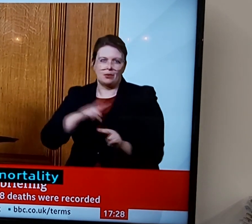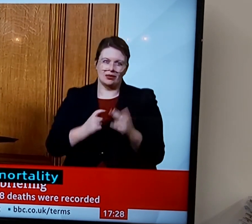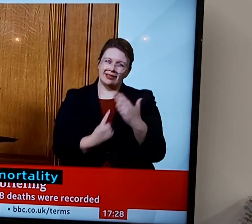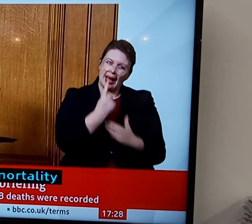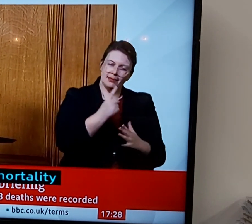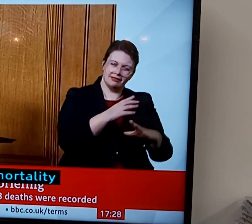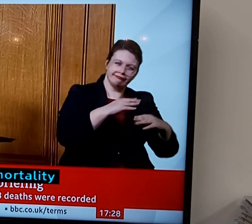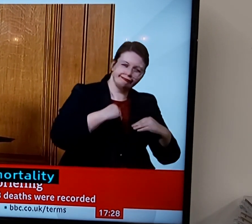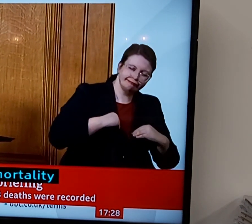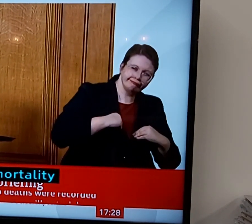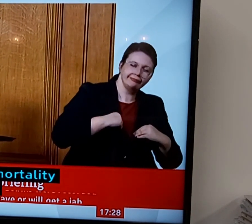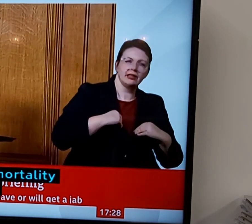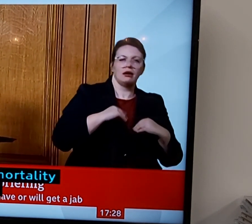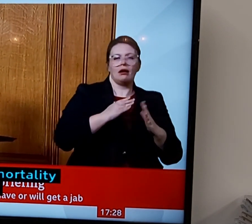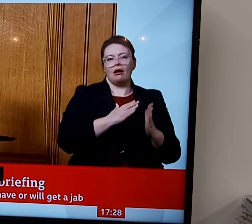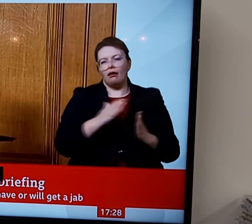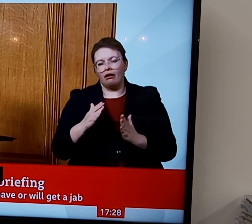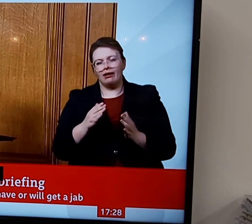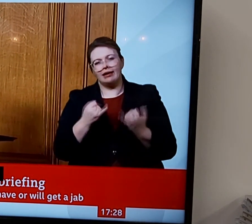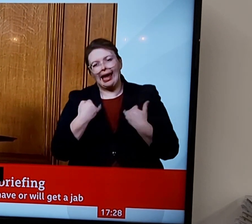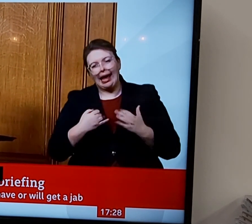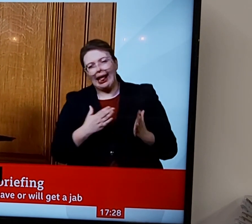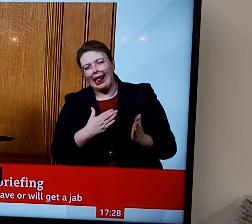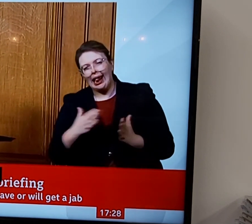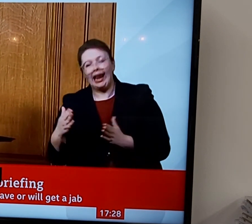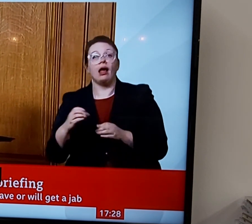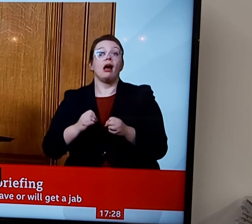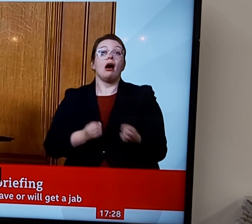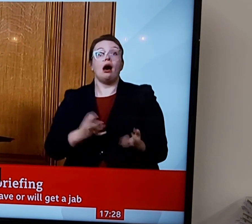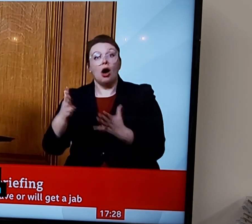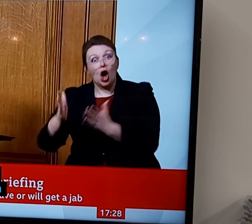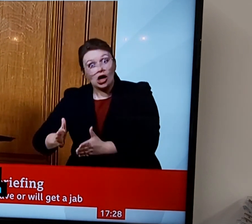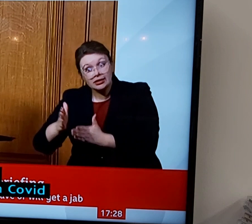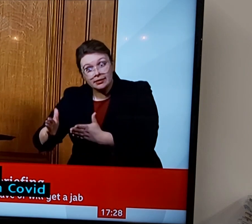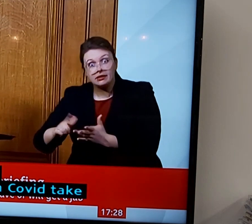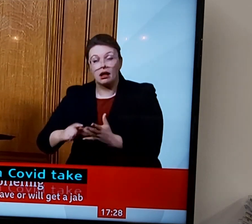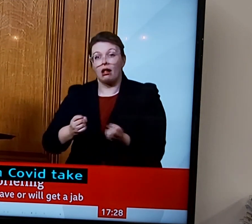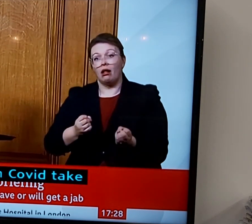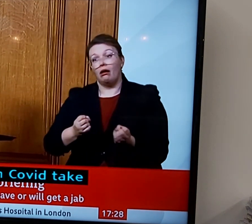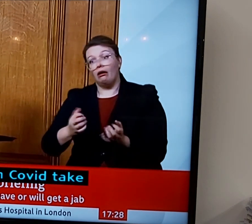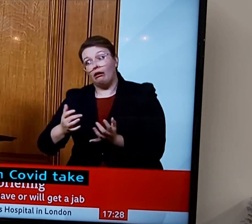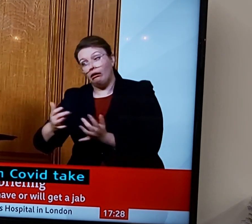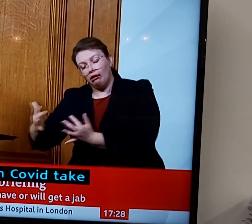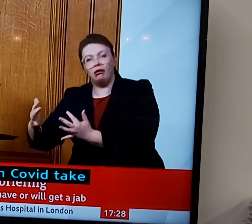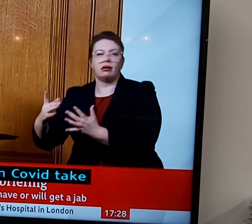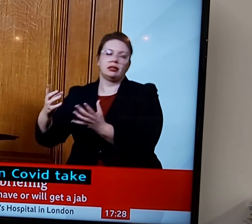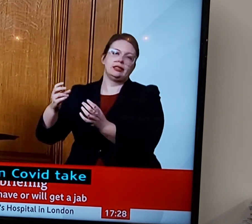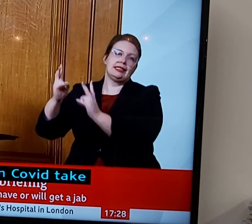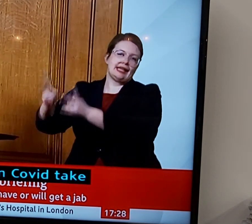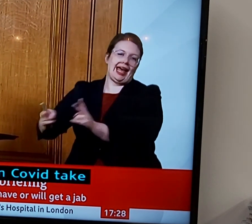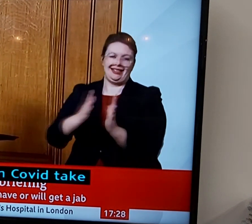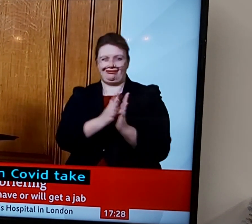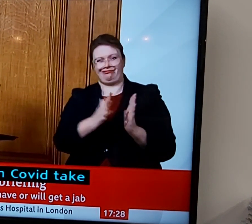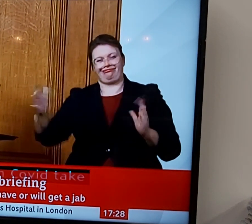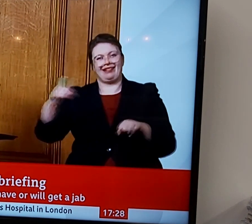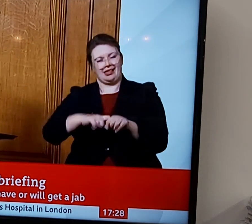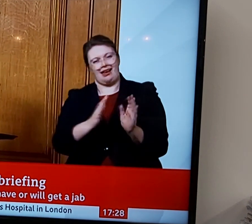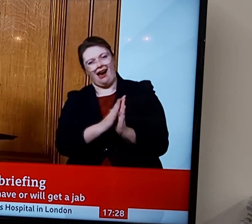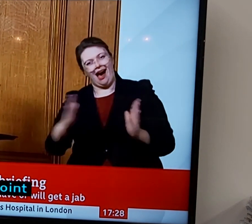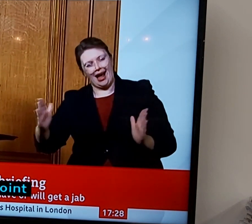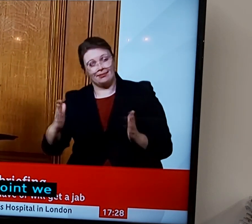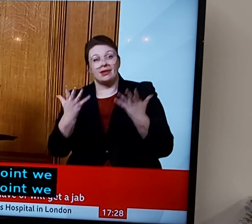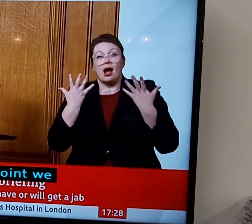after hospitalisations. At this point, we only have data for the Pfizer vaccine, where